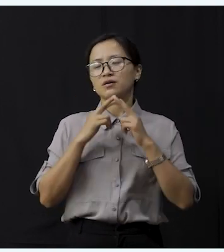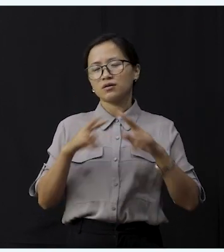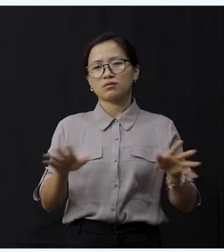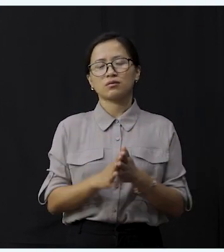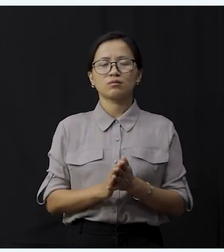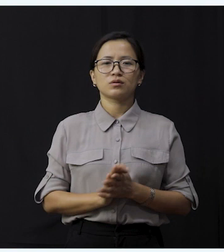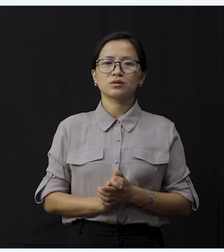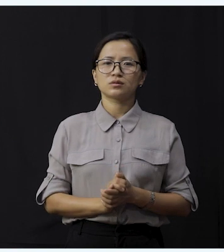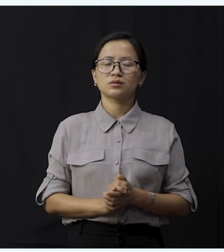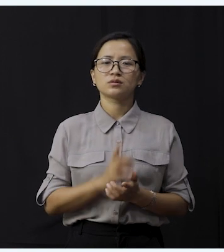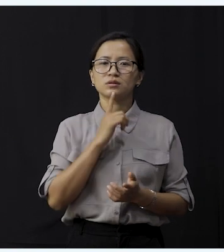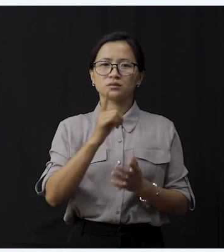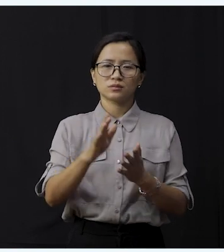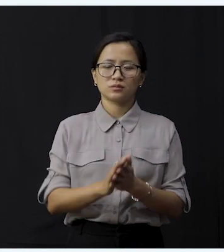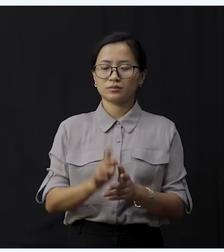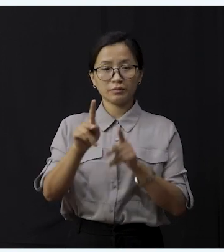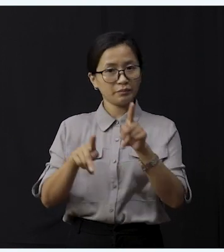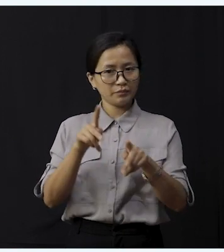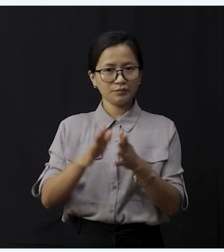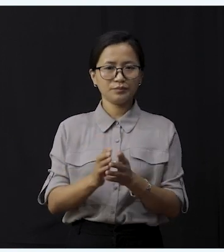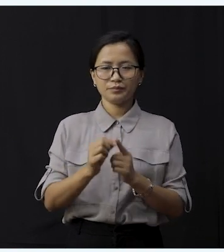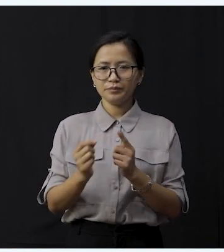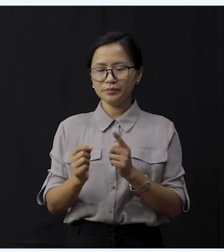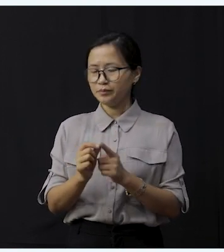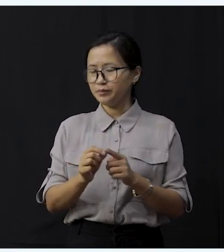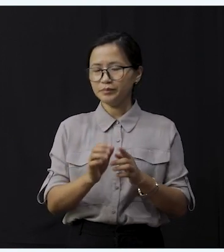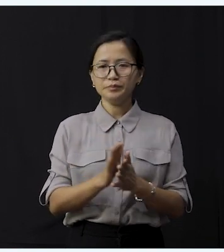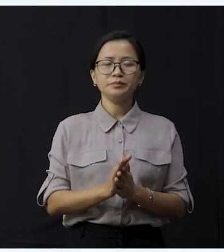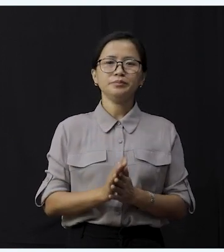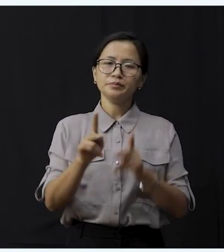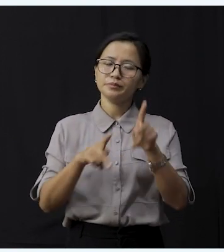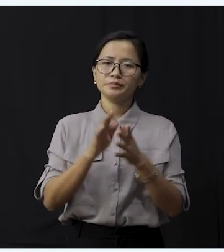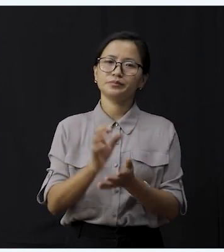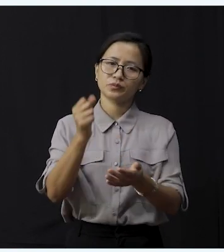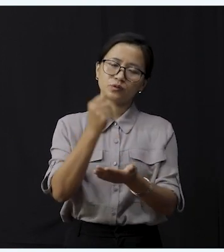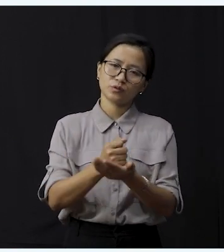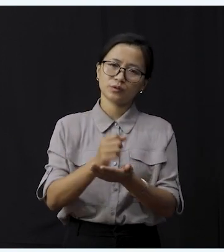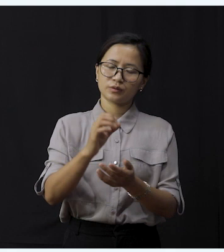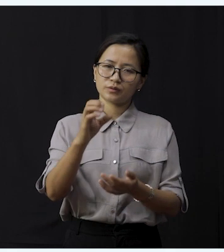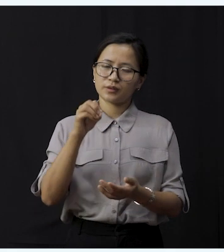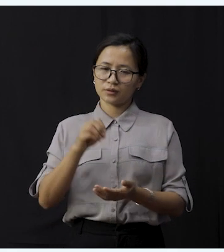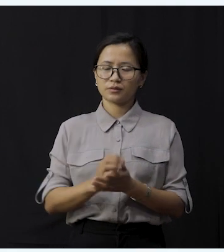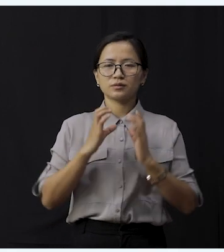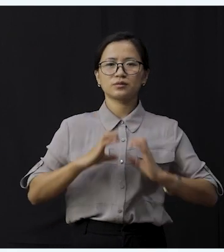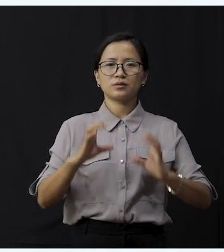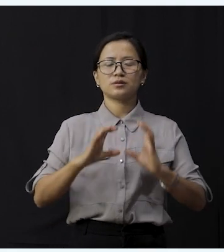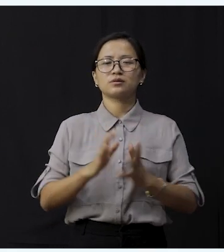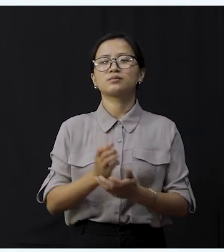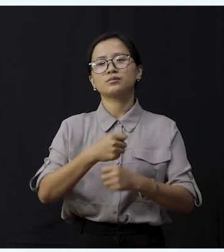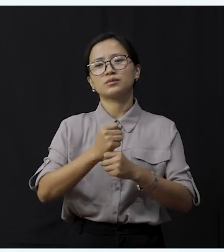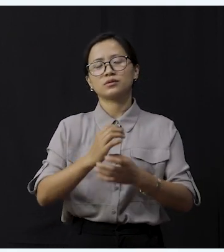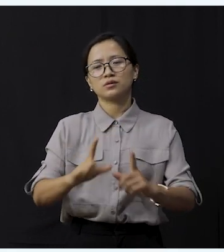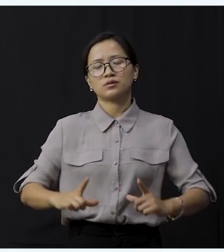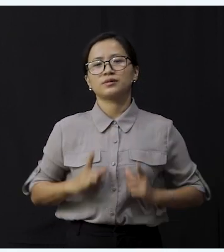you, because this public property is very important, and public property should be taken care, because it makes